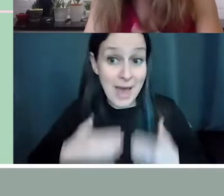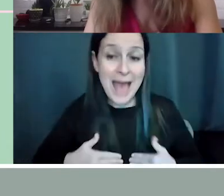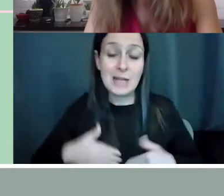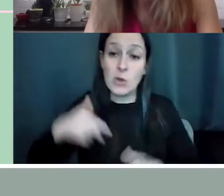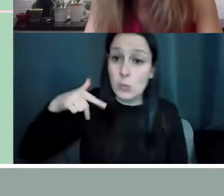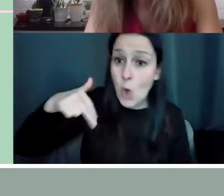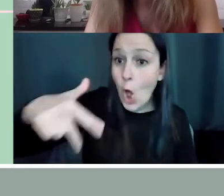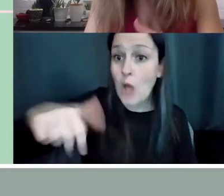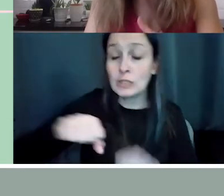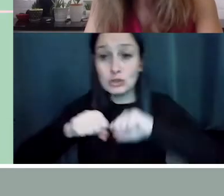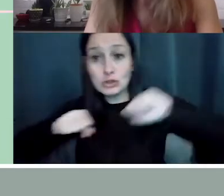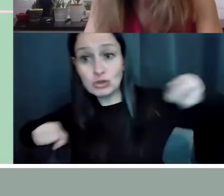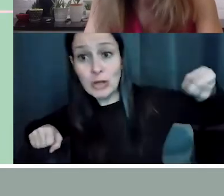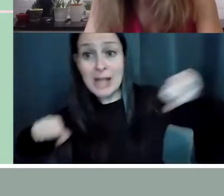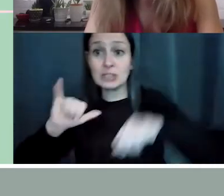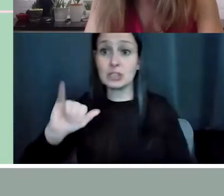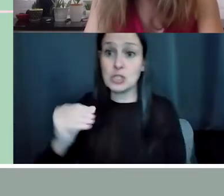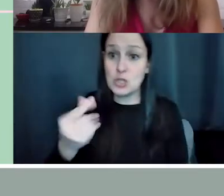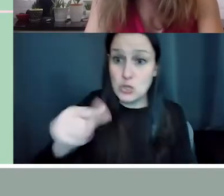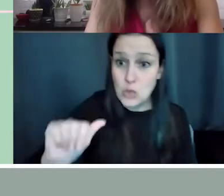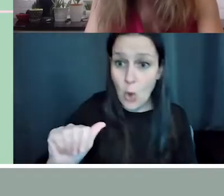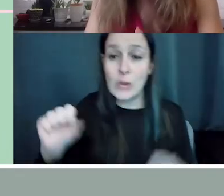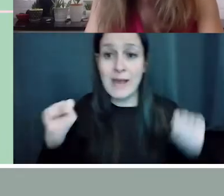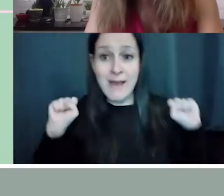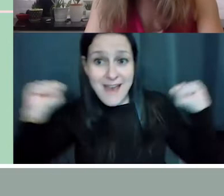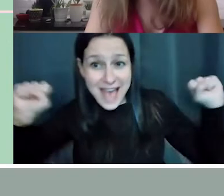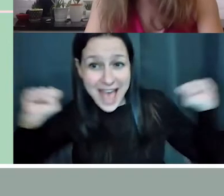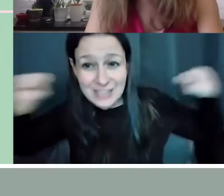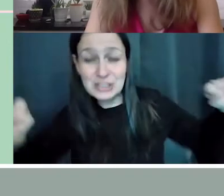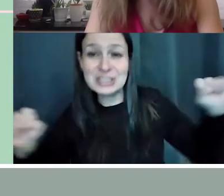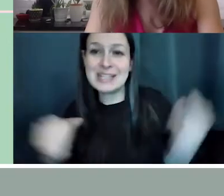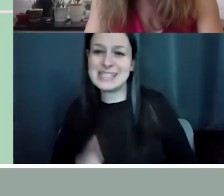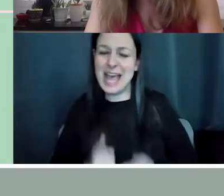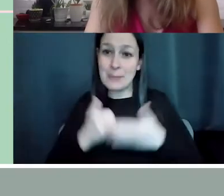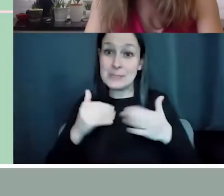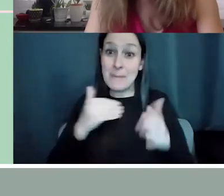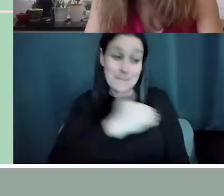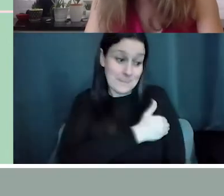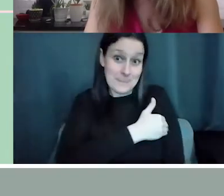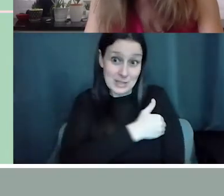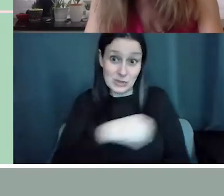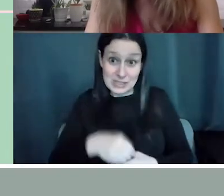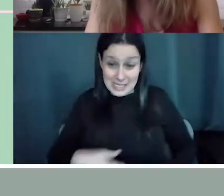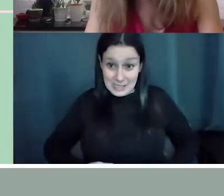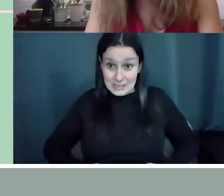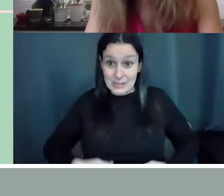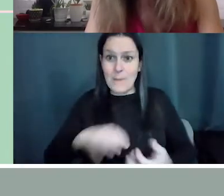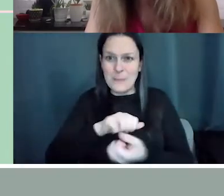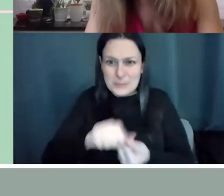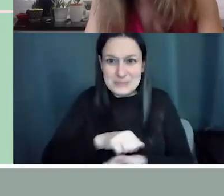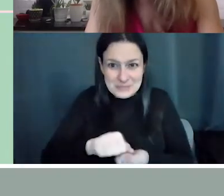stretching, yoga, exercise, that helps move the muscles of our digestive tract as well.